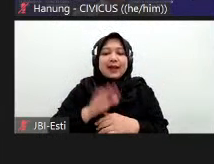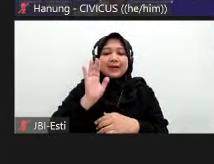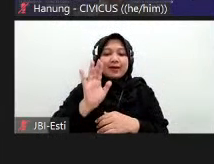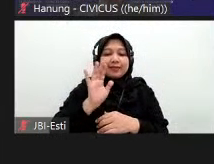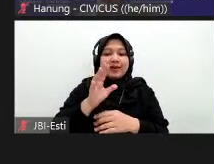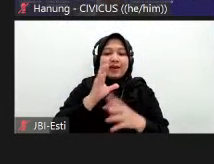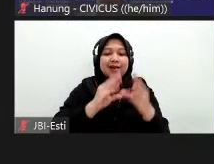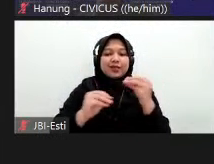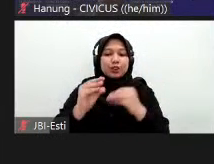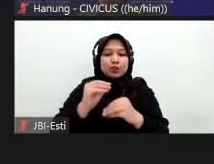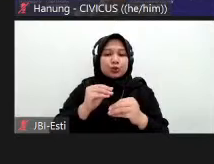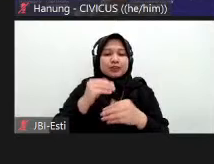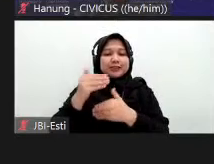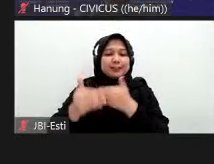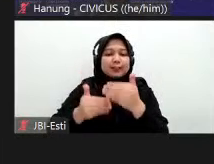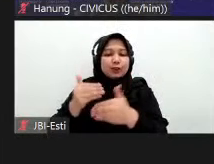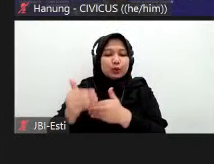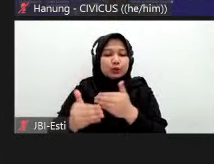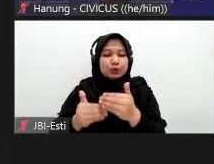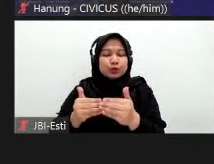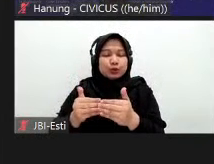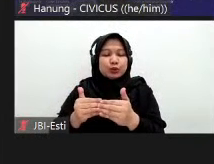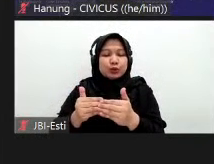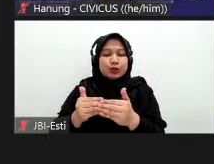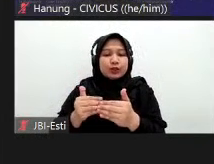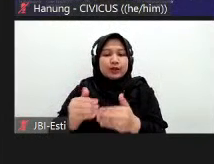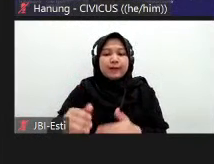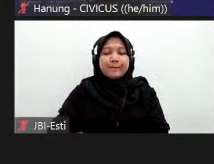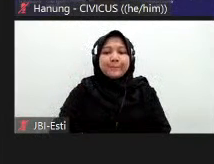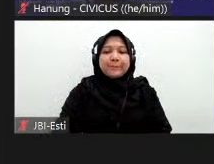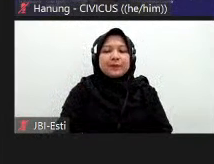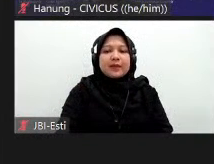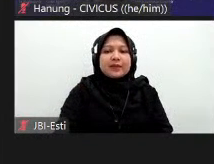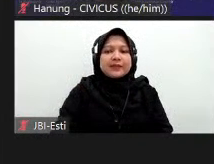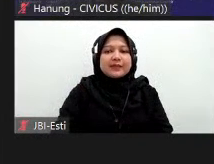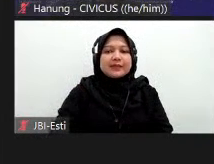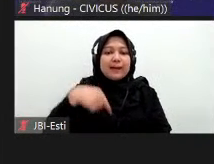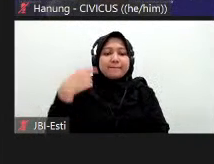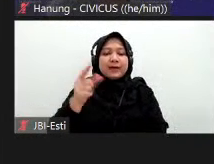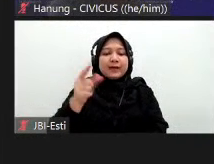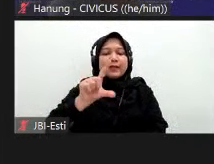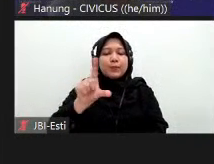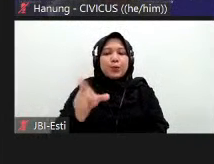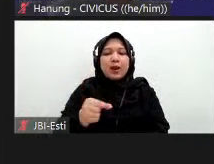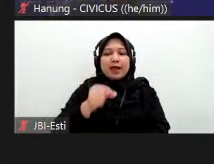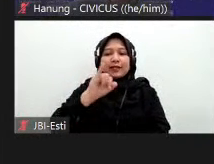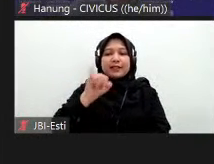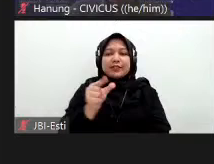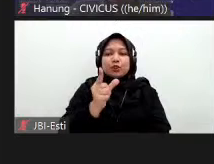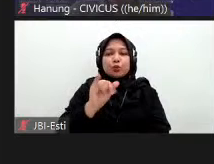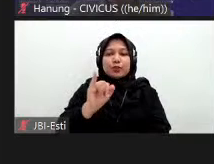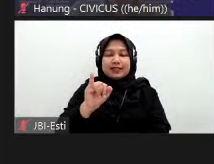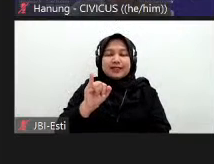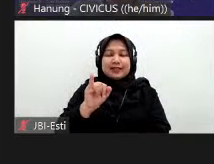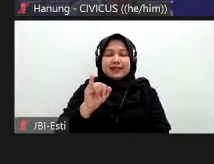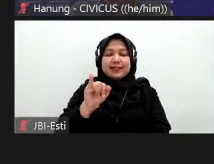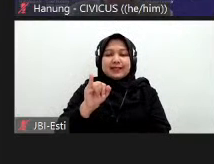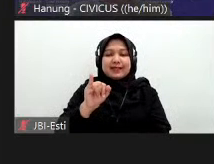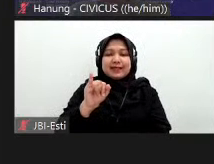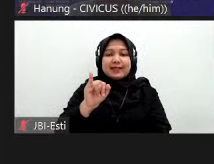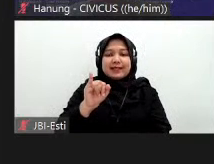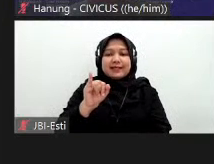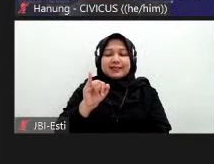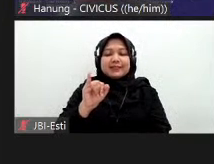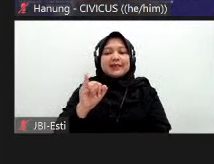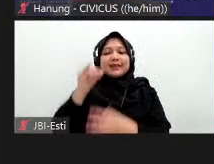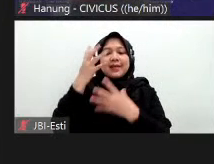context that we going to prolong the discussions up to the month of July